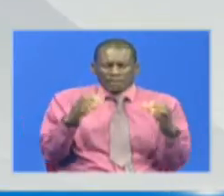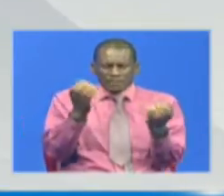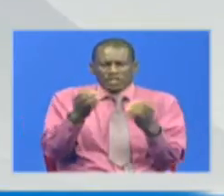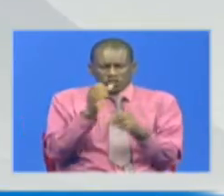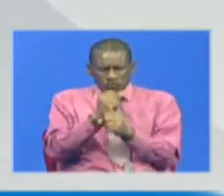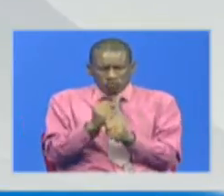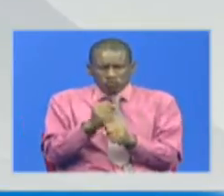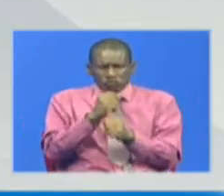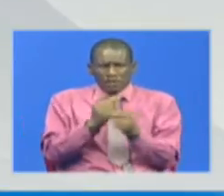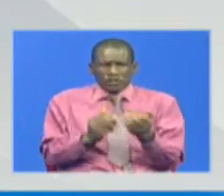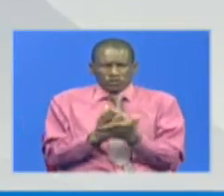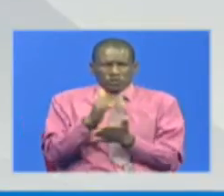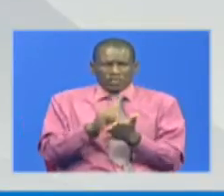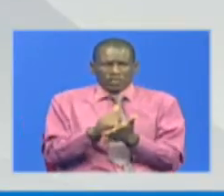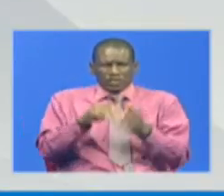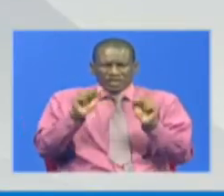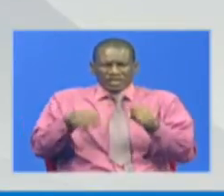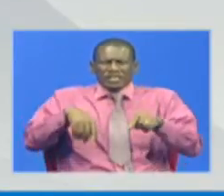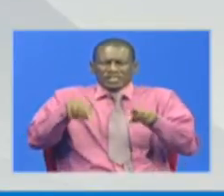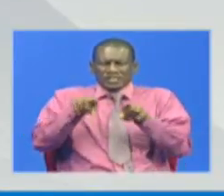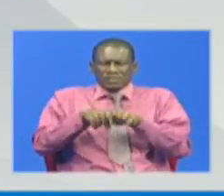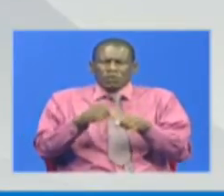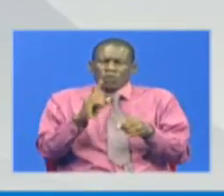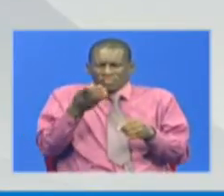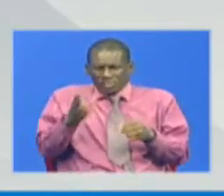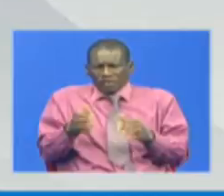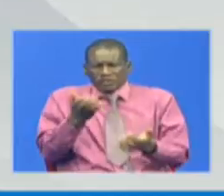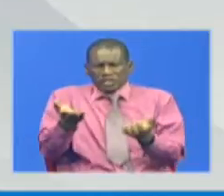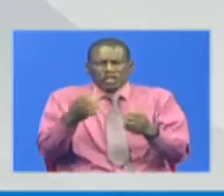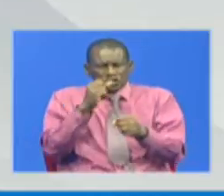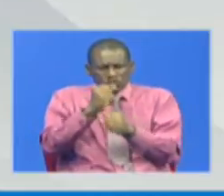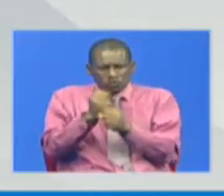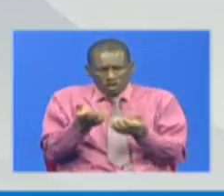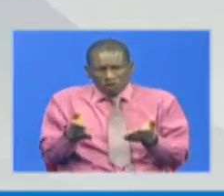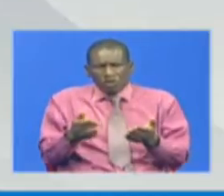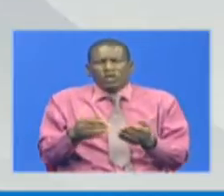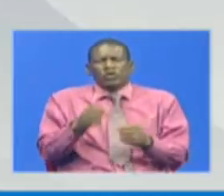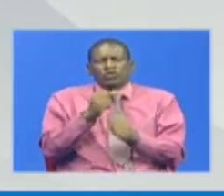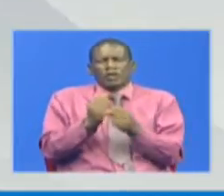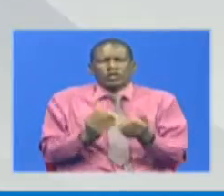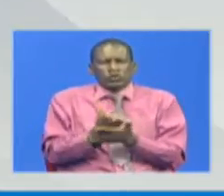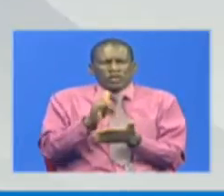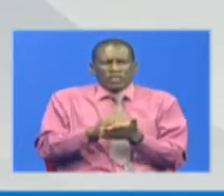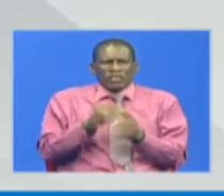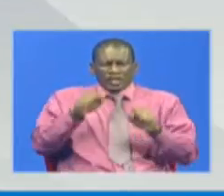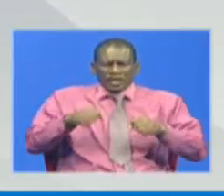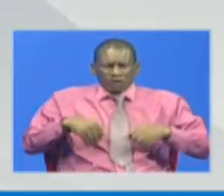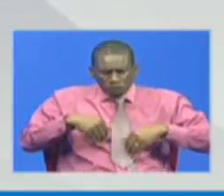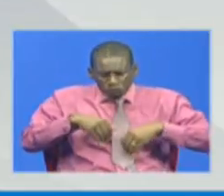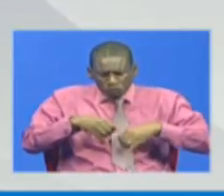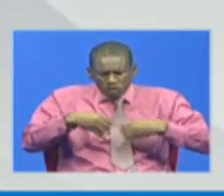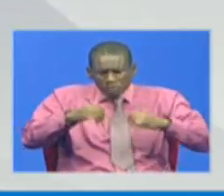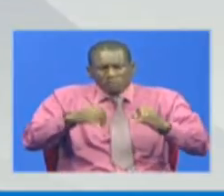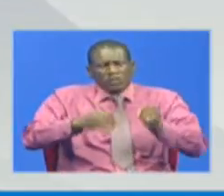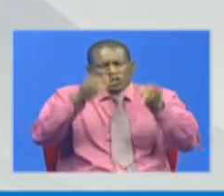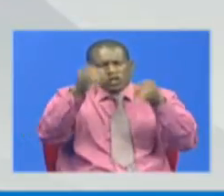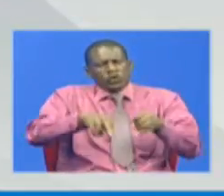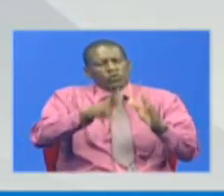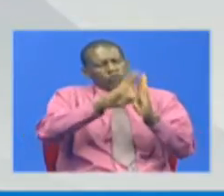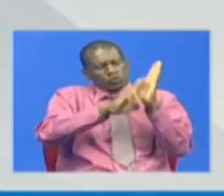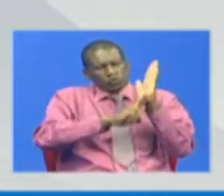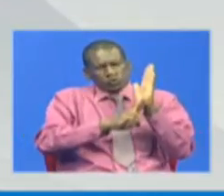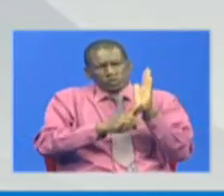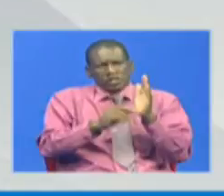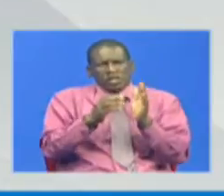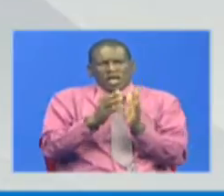ensure that they can still, what do you think they need to do now to ensure that they can still abide by the new rules, the new norm, and still